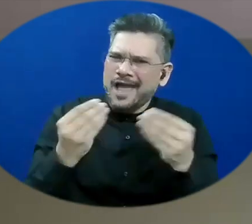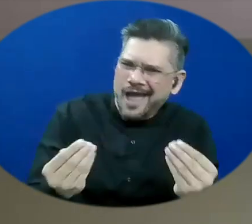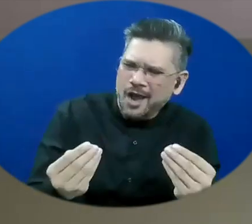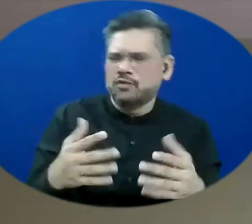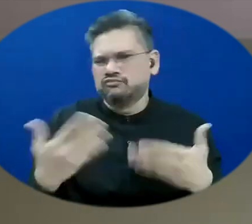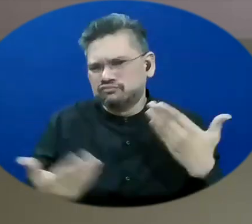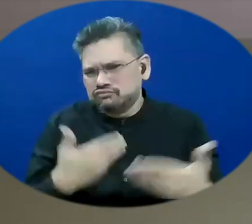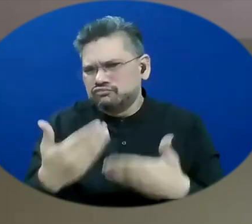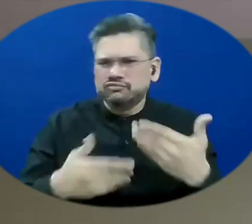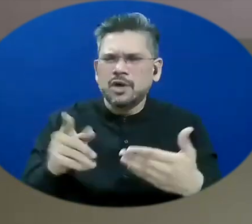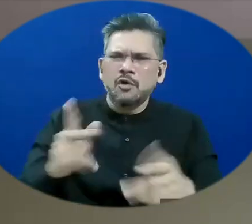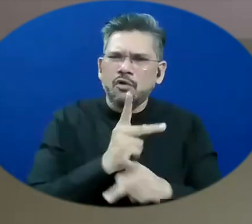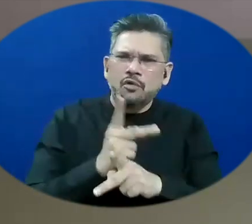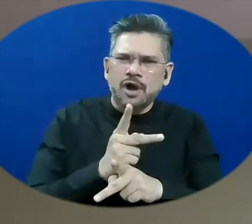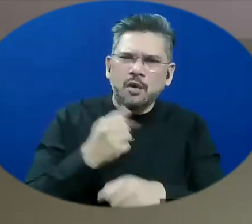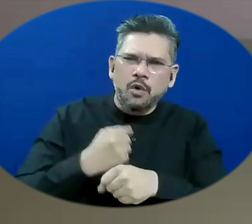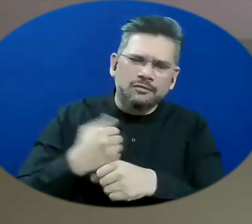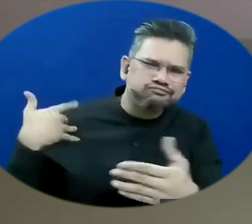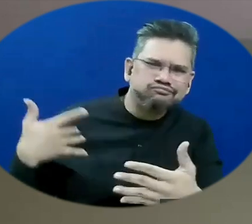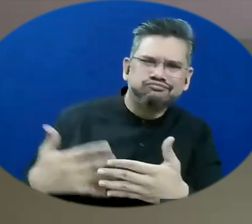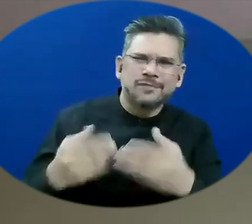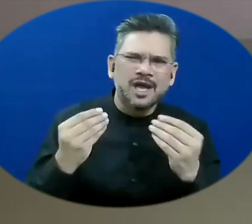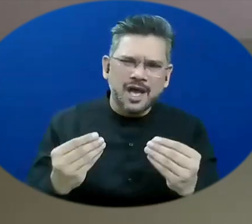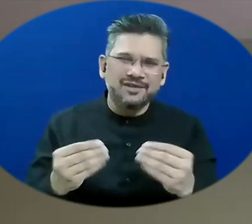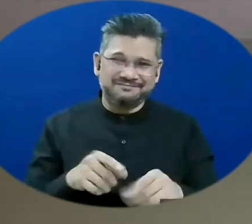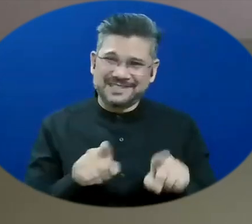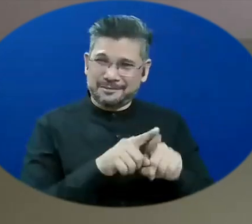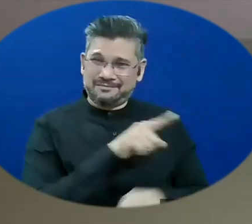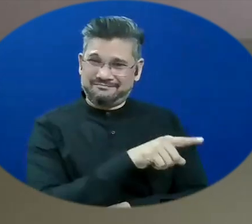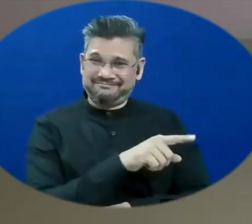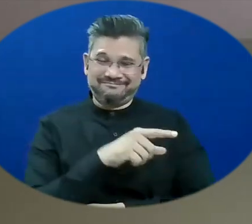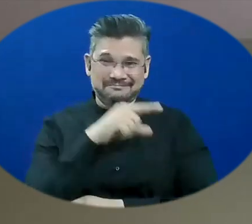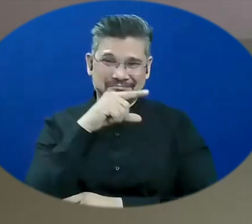telling us a little bit of your thoughts with regard to Fernando Perez's video.